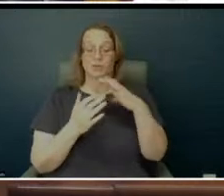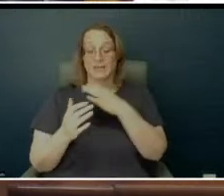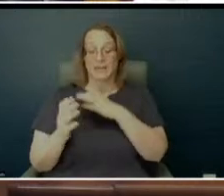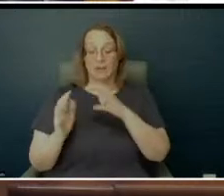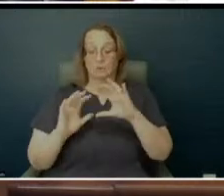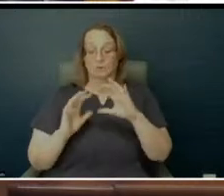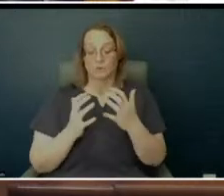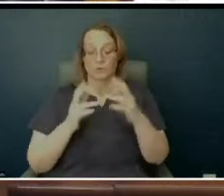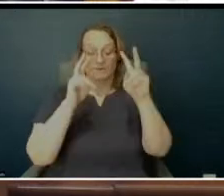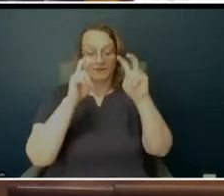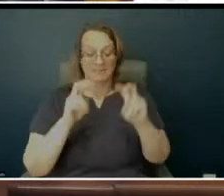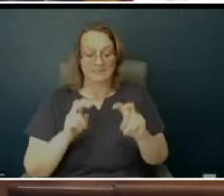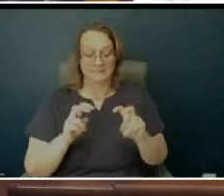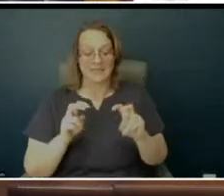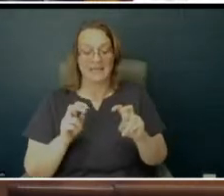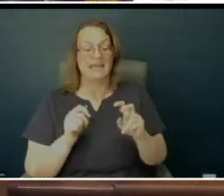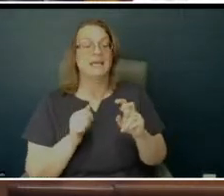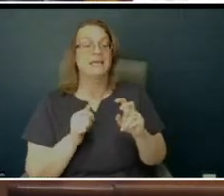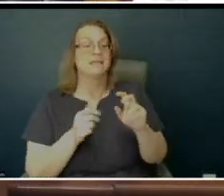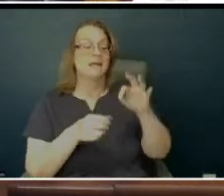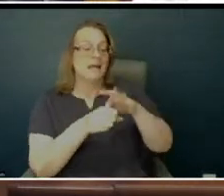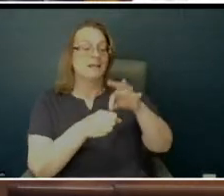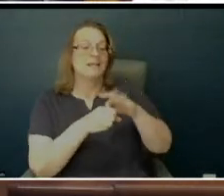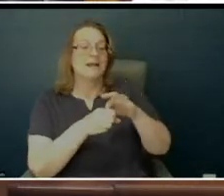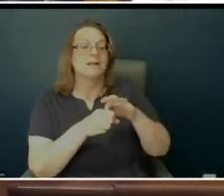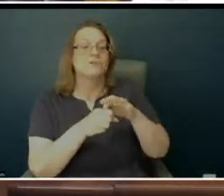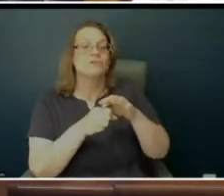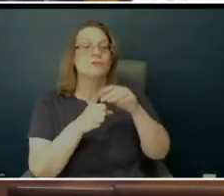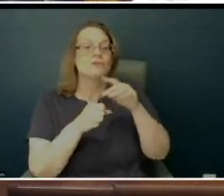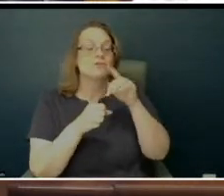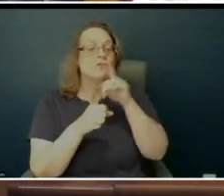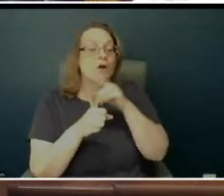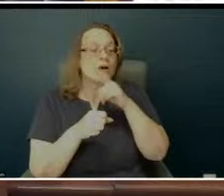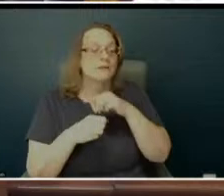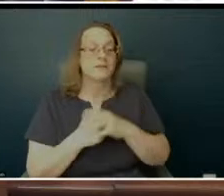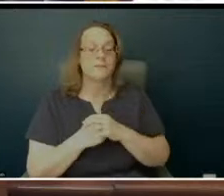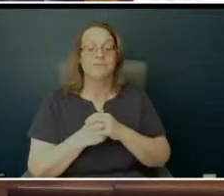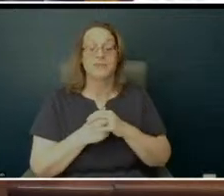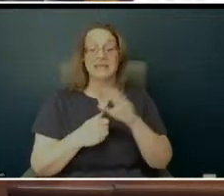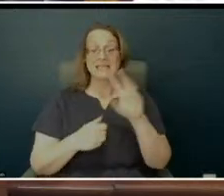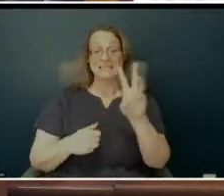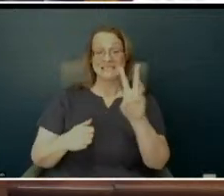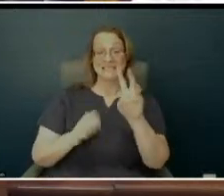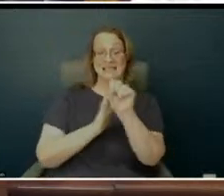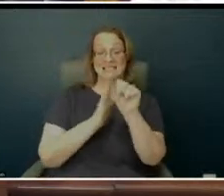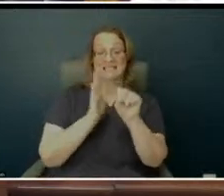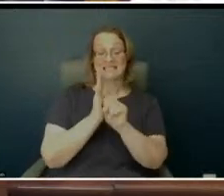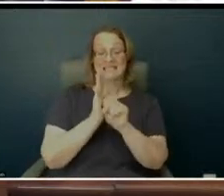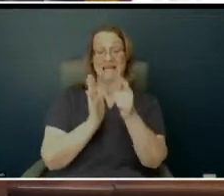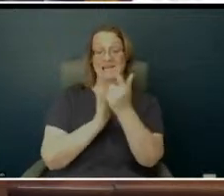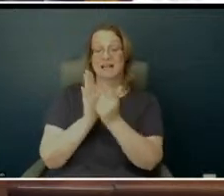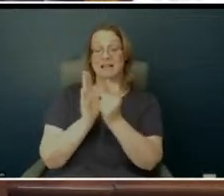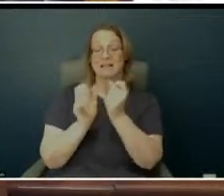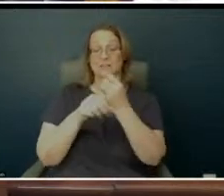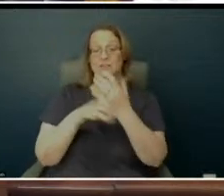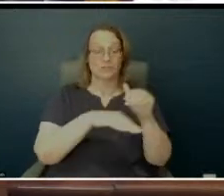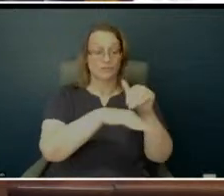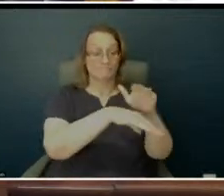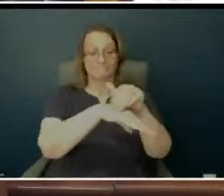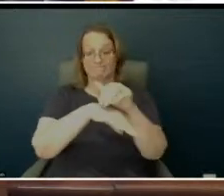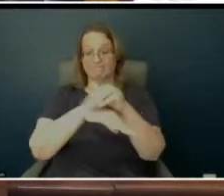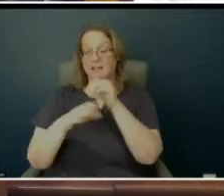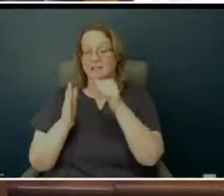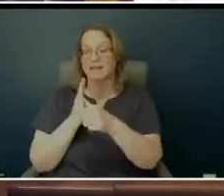fraud, to send a letter to 6 state legislatures urging them to consider altering the